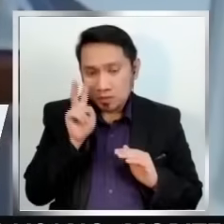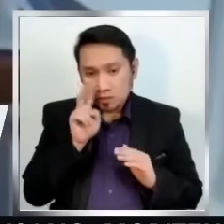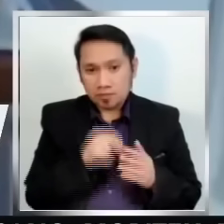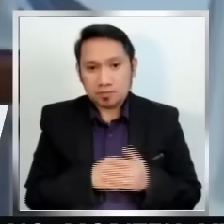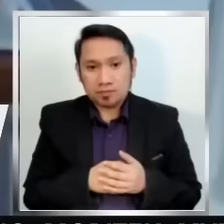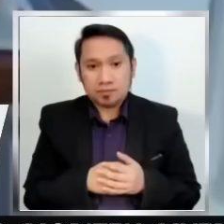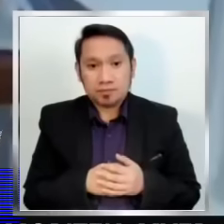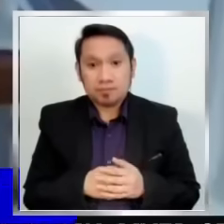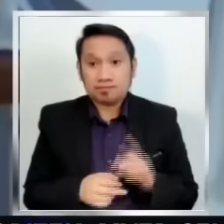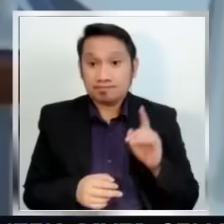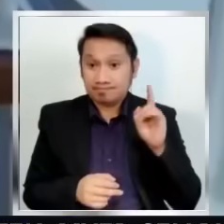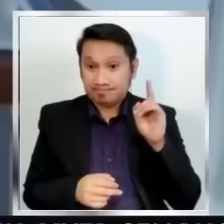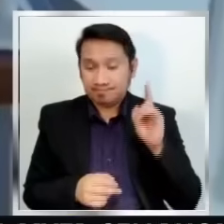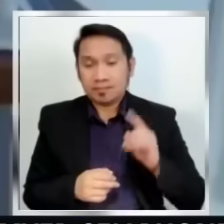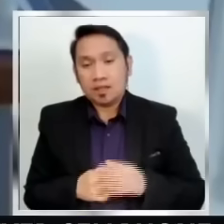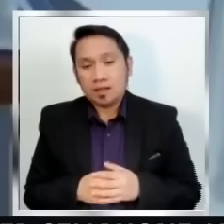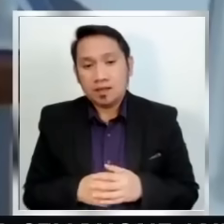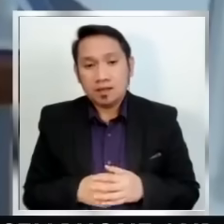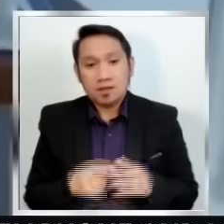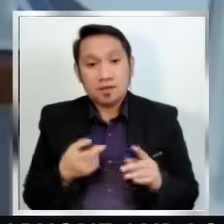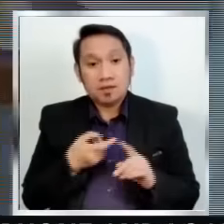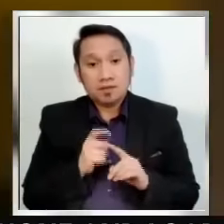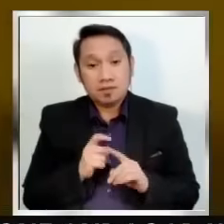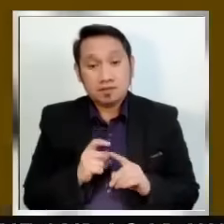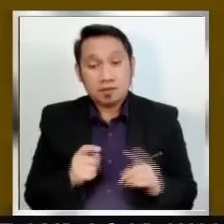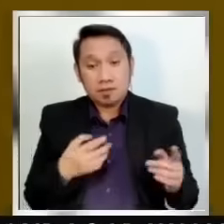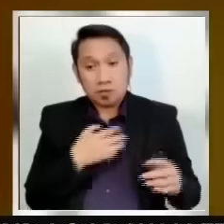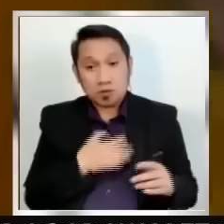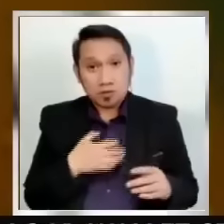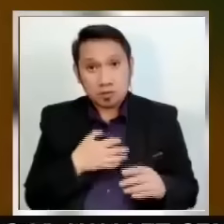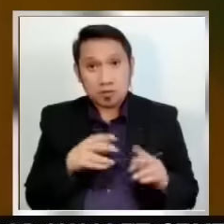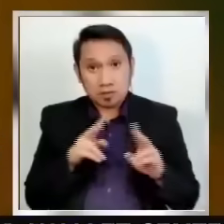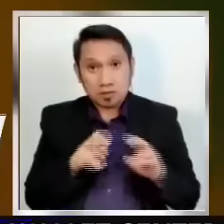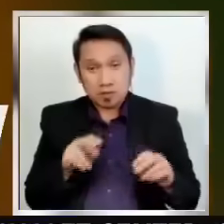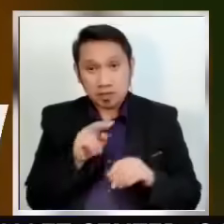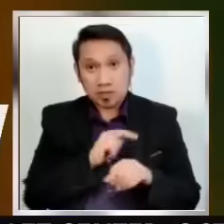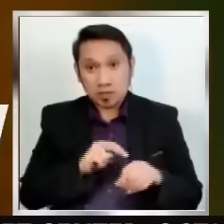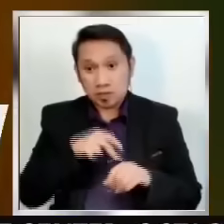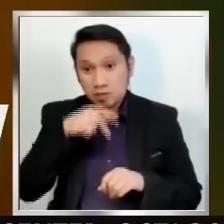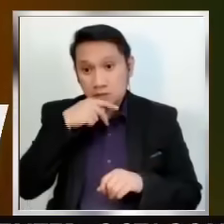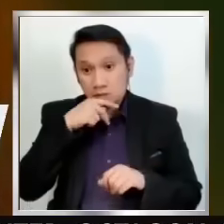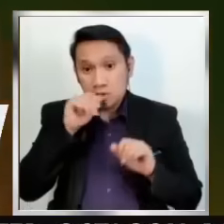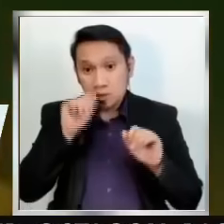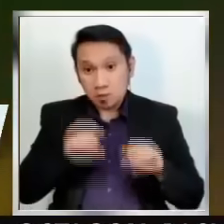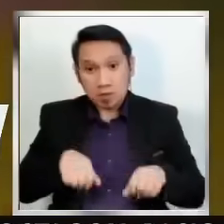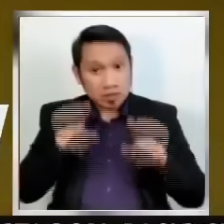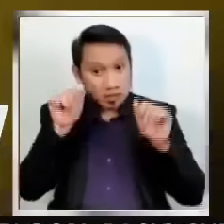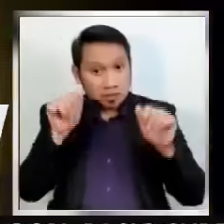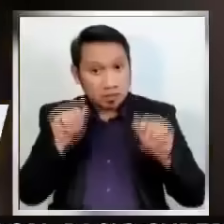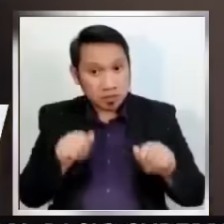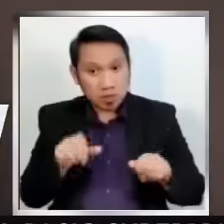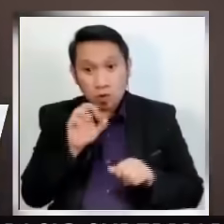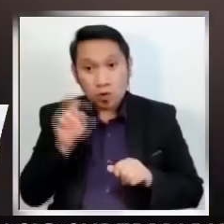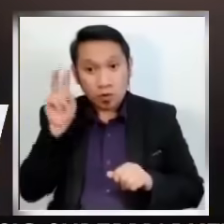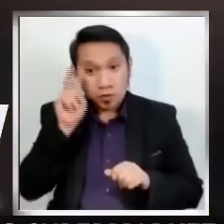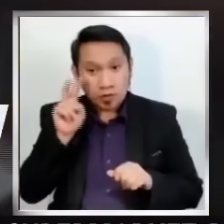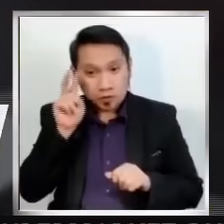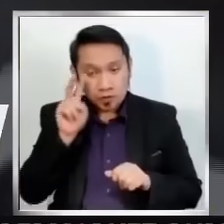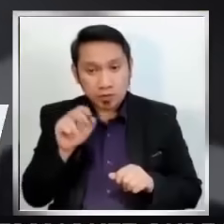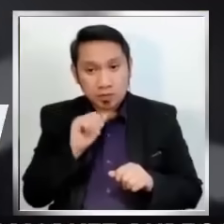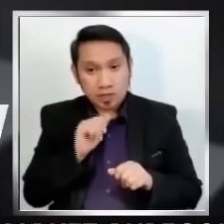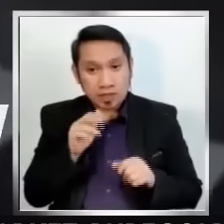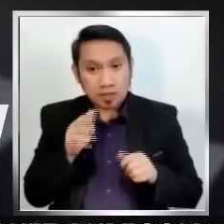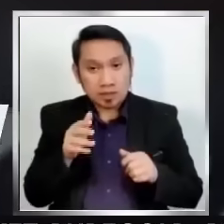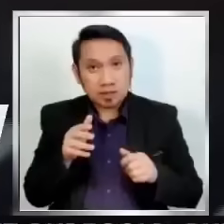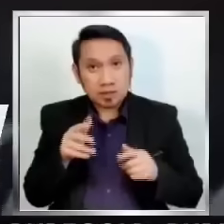hepe ng Complaints and Investigation Division ng National Privacy Commission, maaari lang i-post ang larawan o video ng bata na walang paalam sa magulang